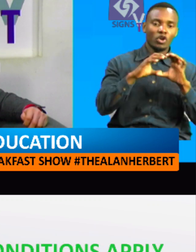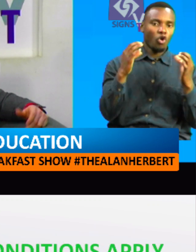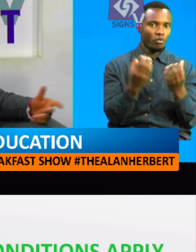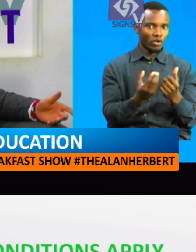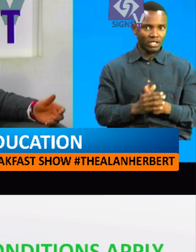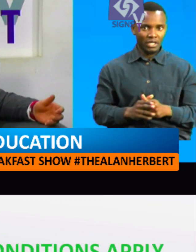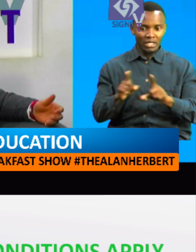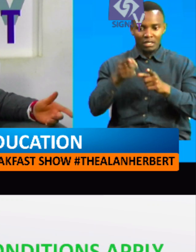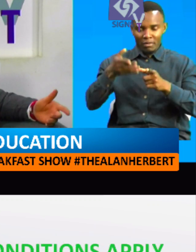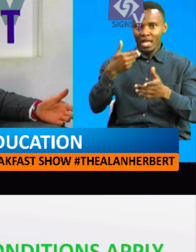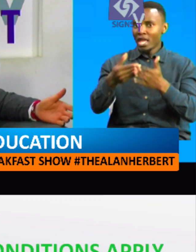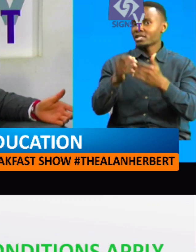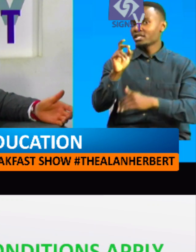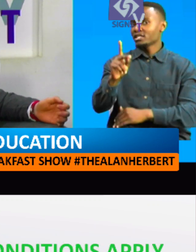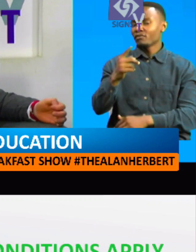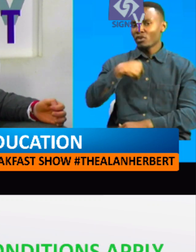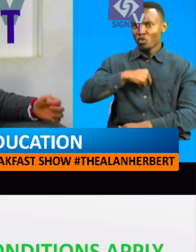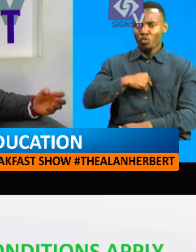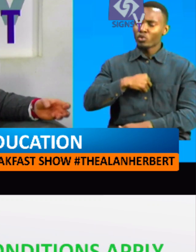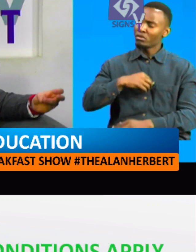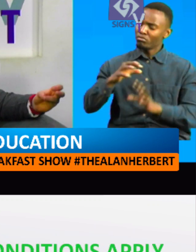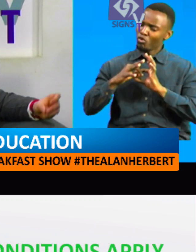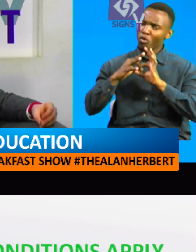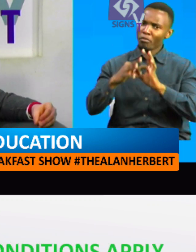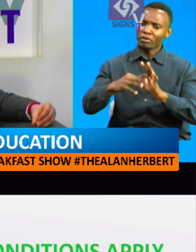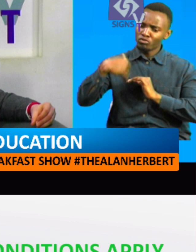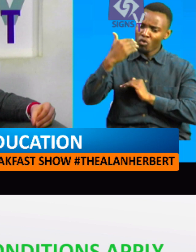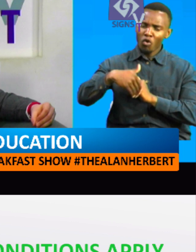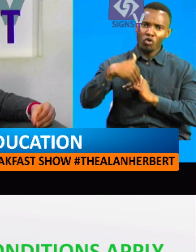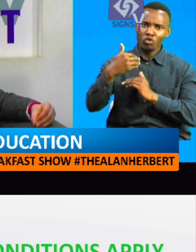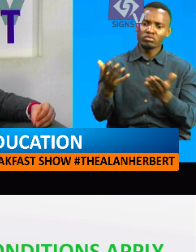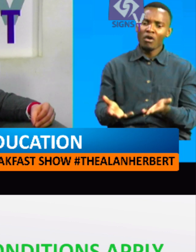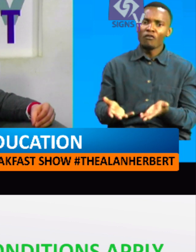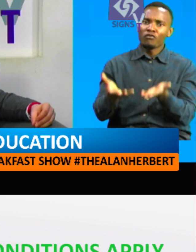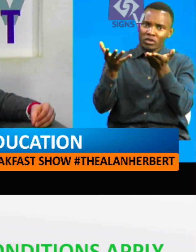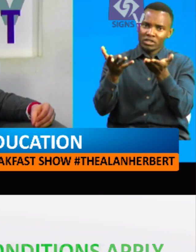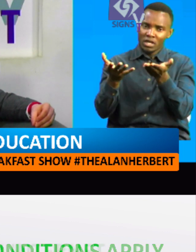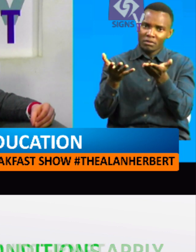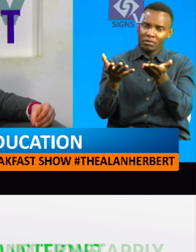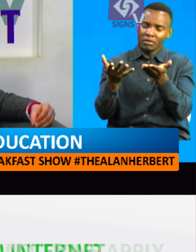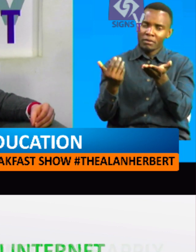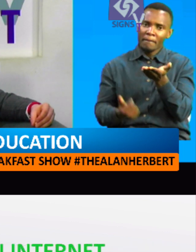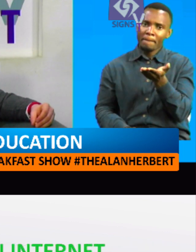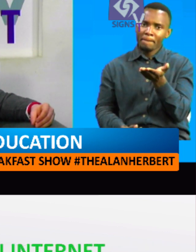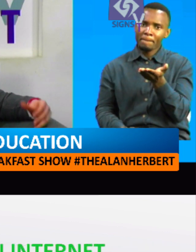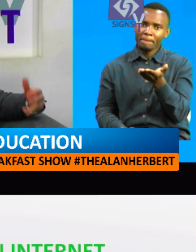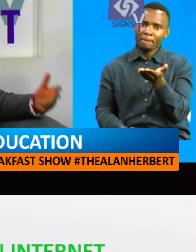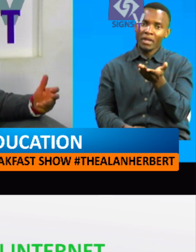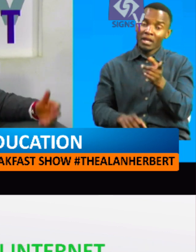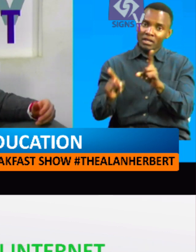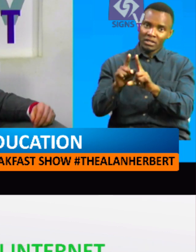stammering community. And here at Science TV, we will remain committed to always fostering and sort